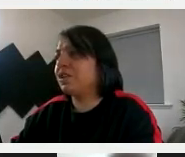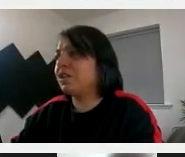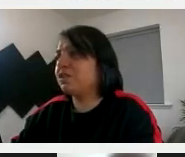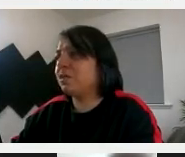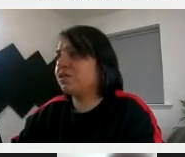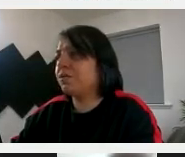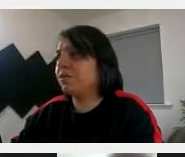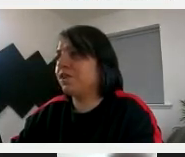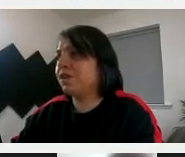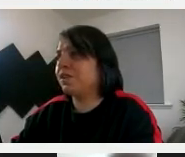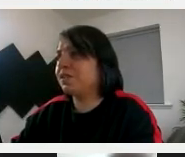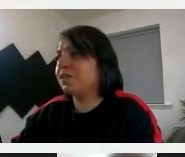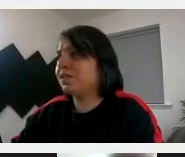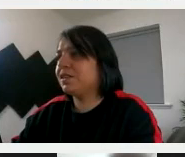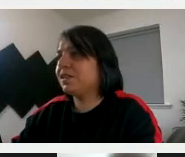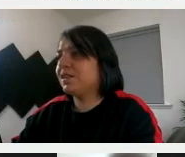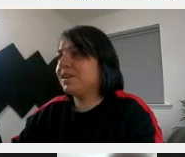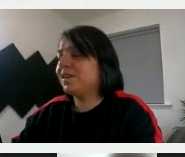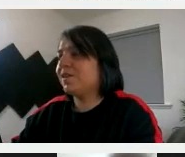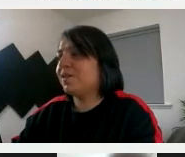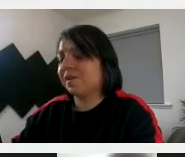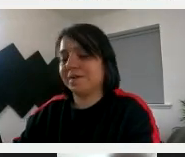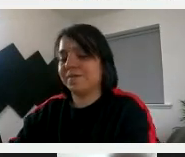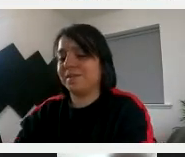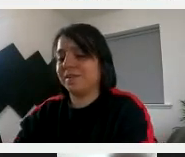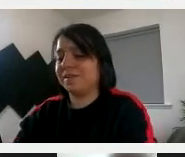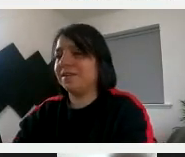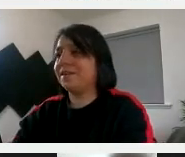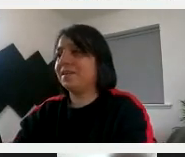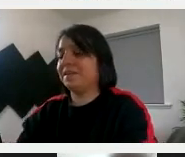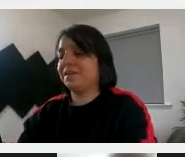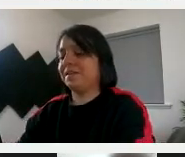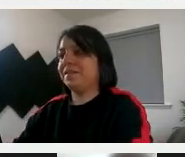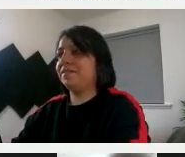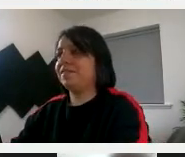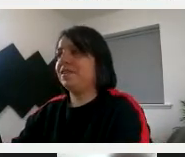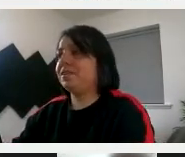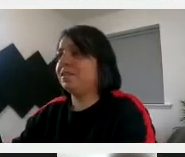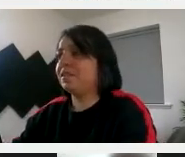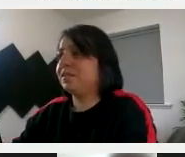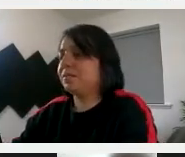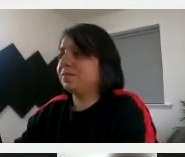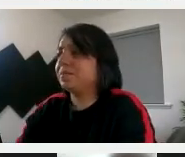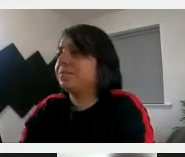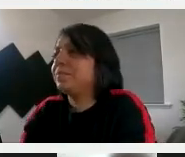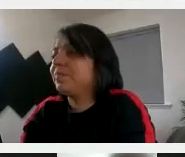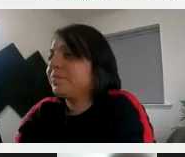Rooney, so should I put him under R? Yeah. Really?